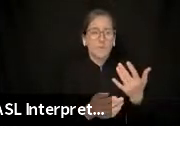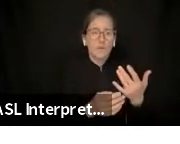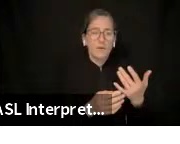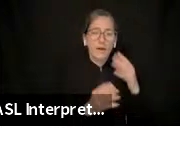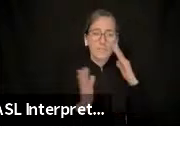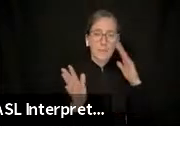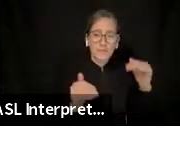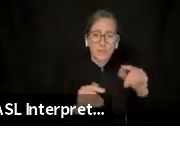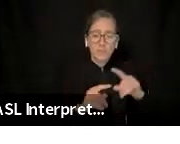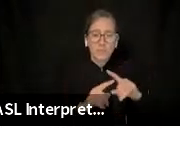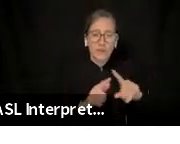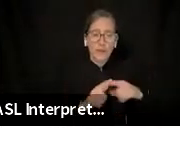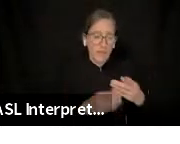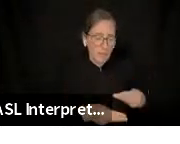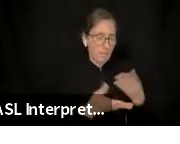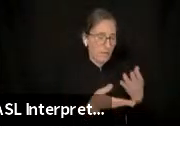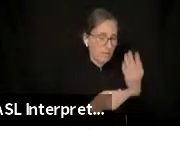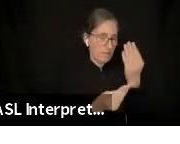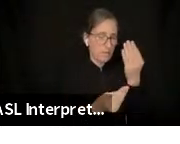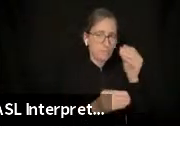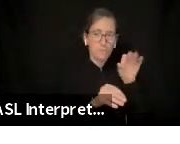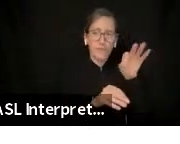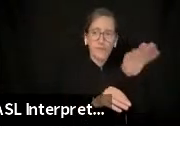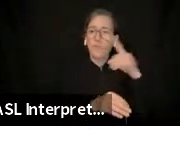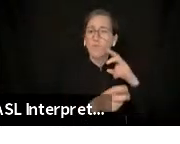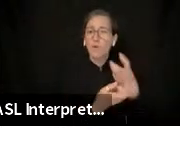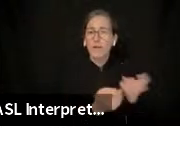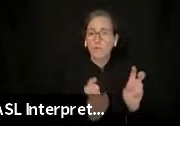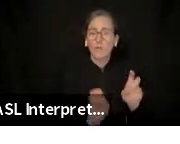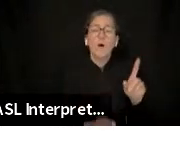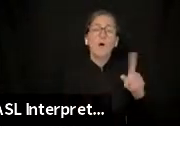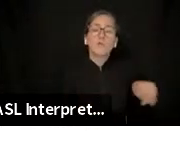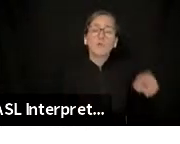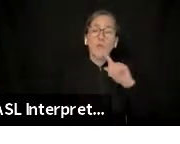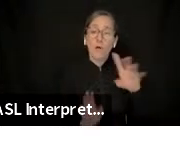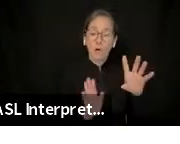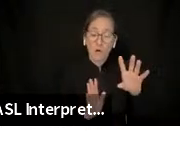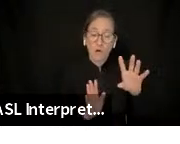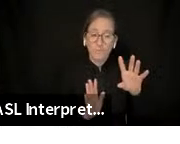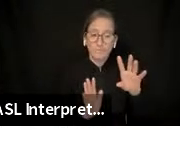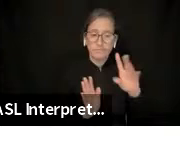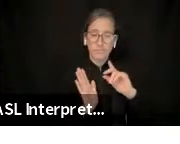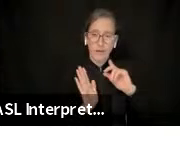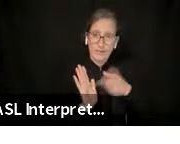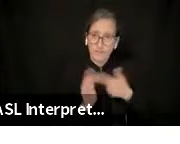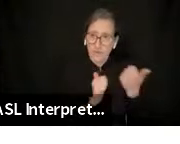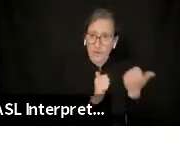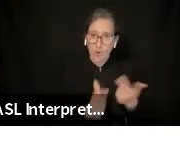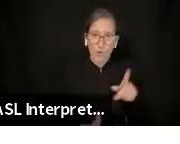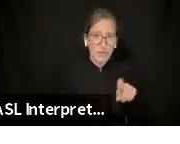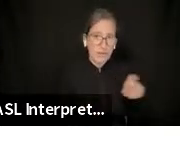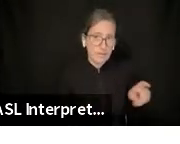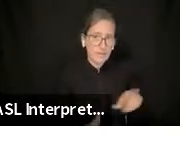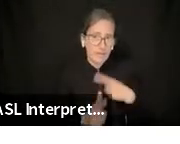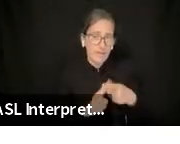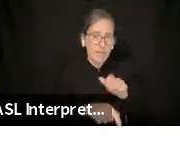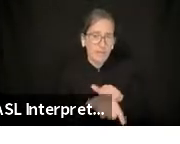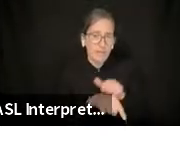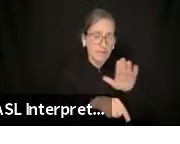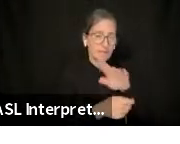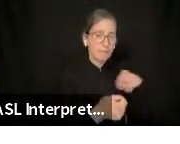They identified those needs. They made a specific set of recommendations to council on the key elements